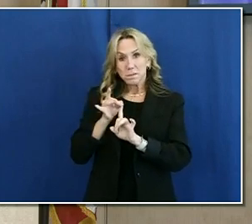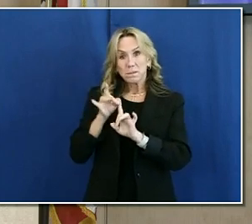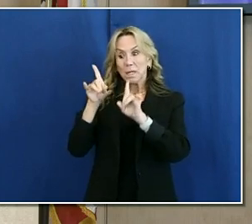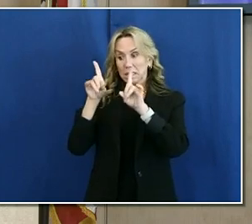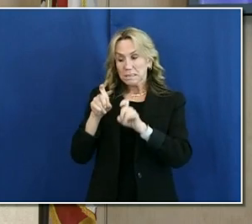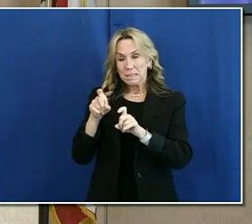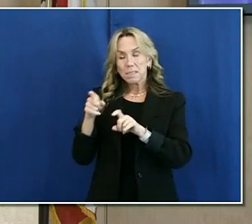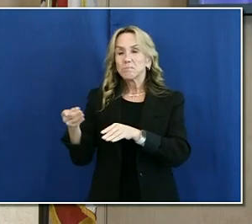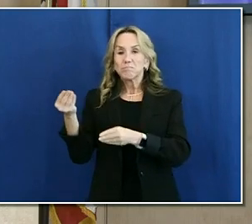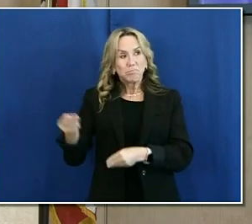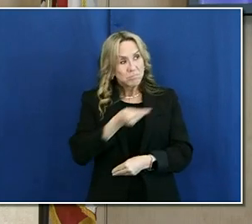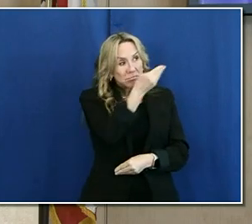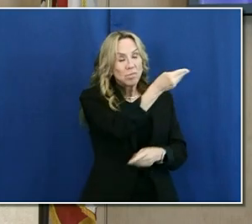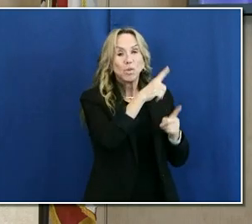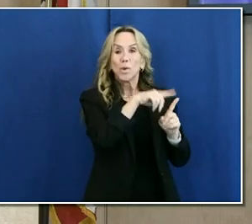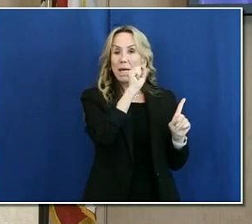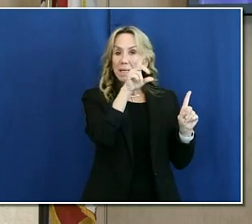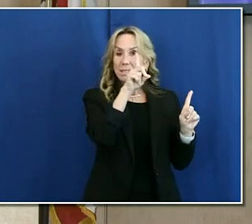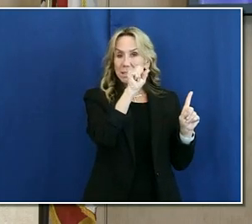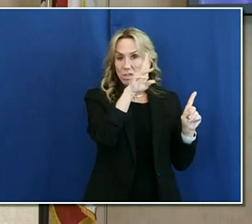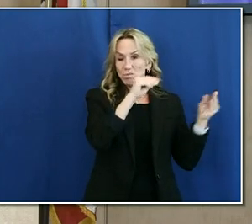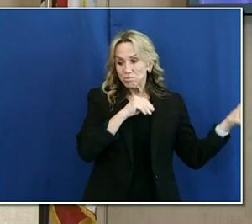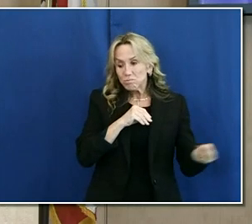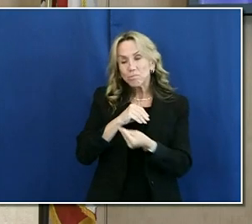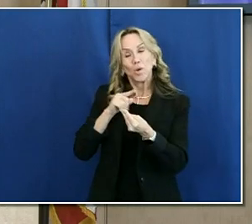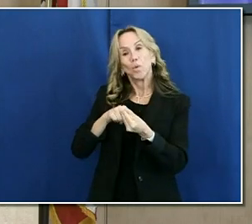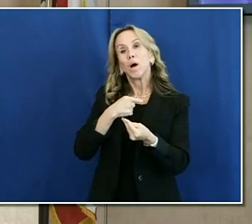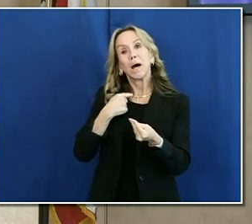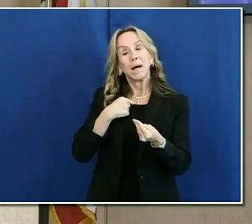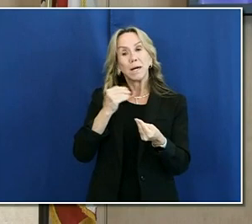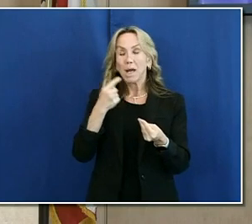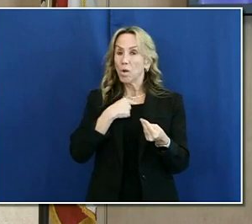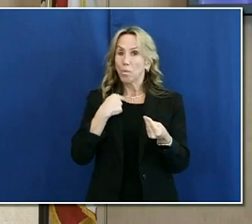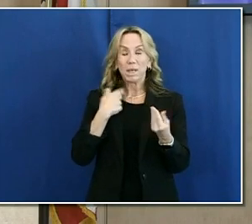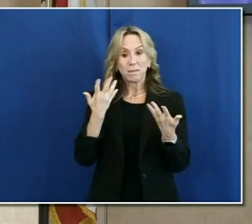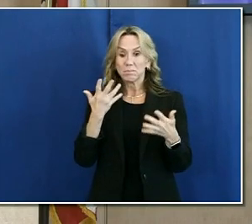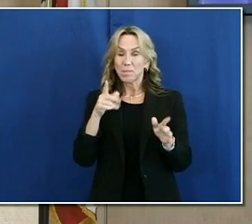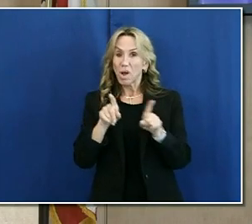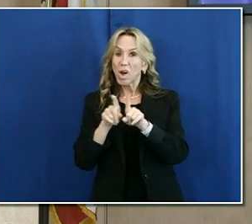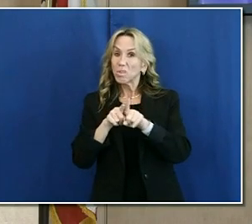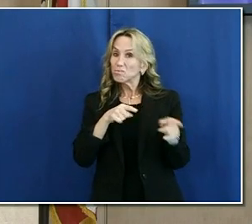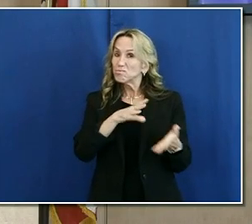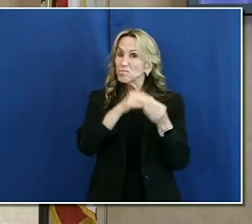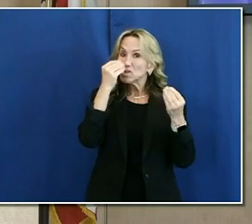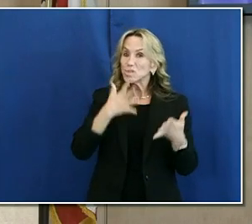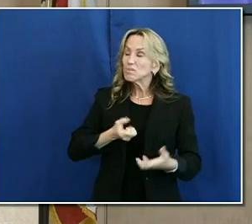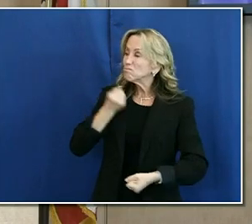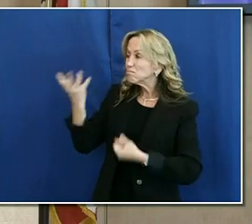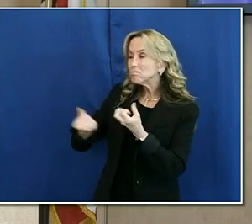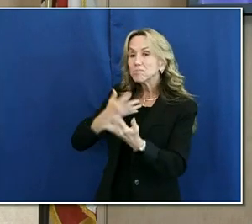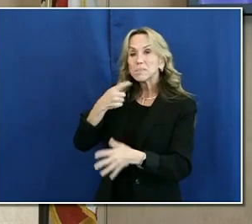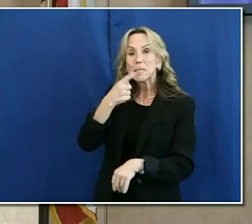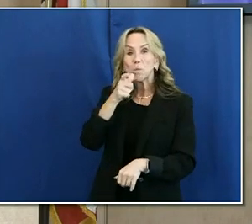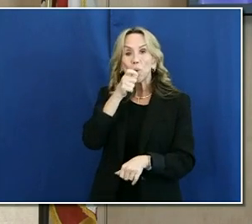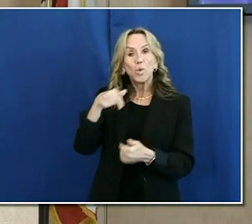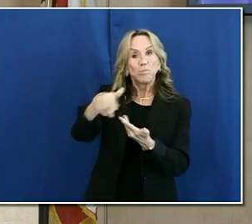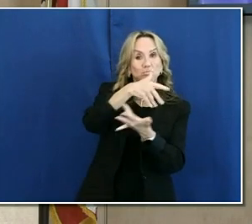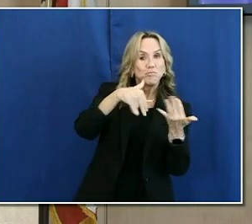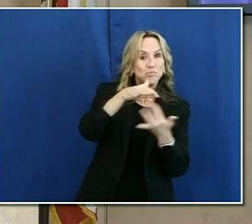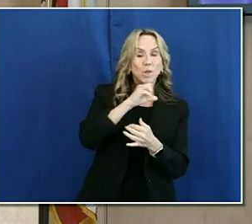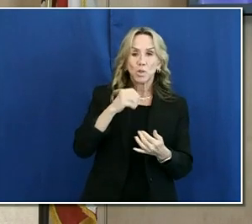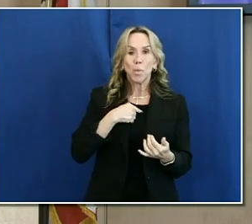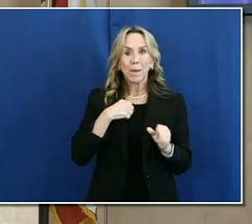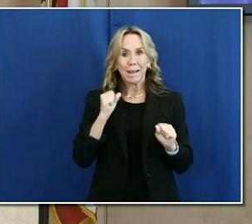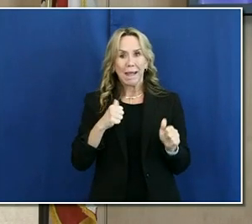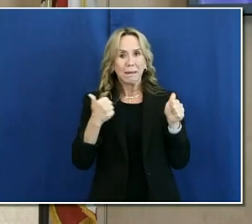investigators the details of the activities. And we have identified through them close contacts that we are informing to limit the spread